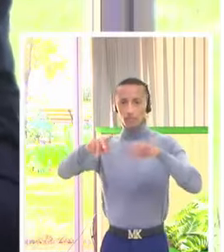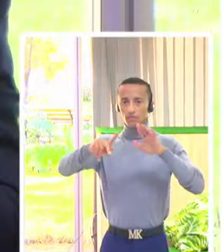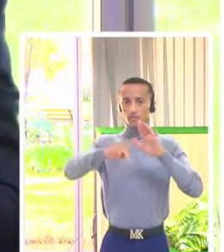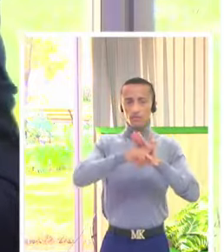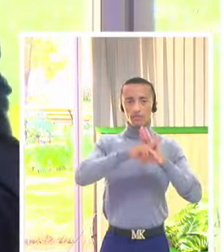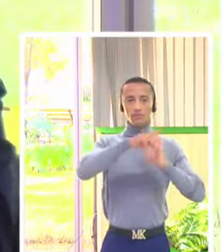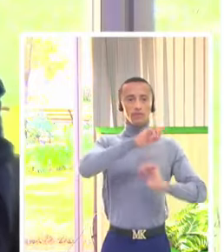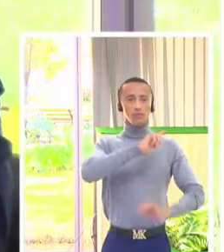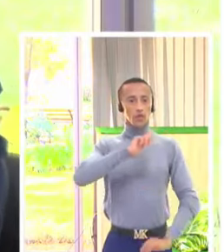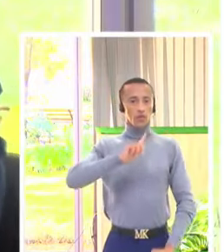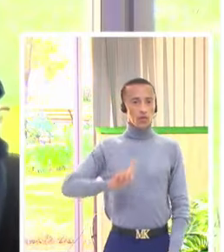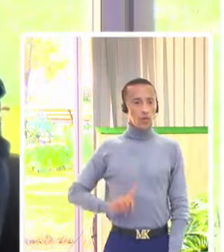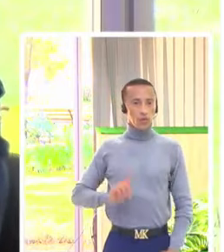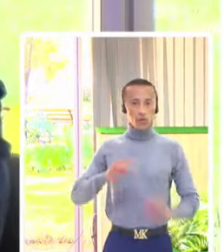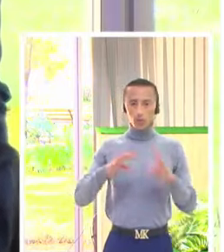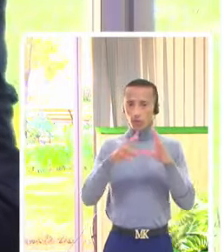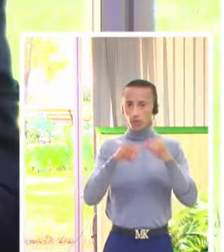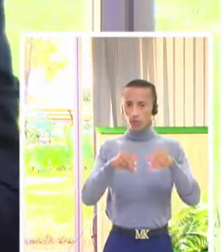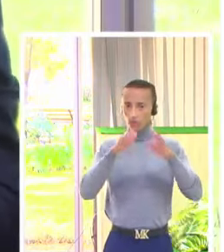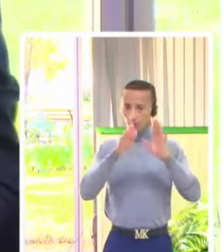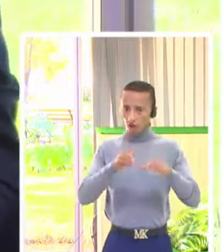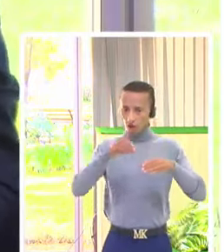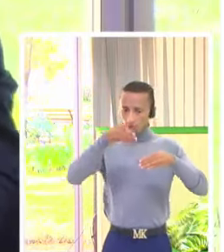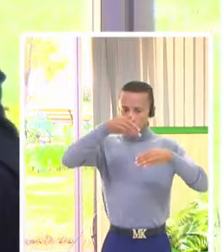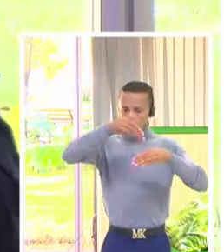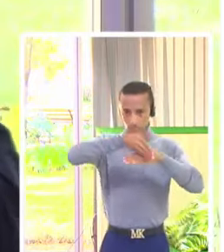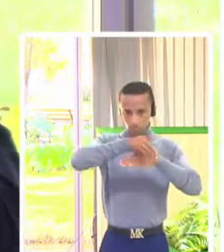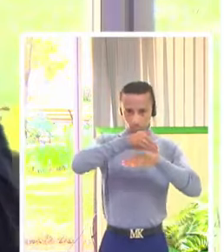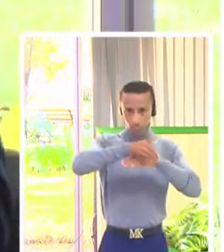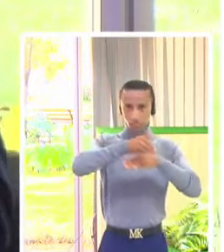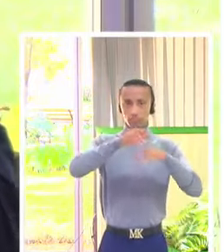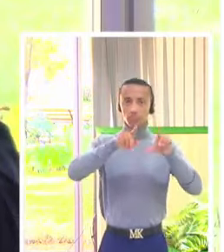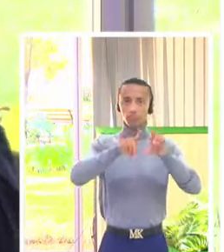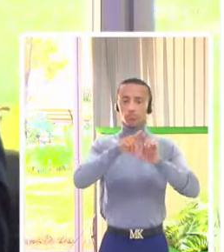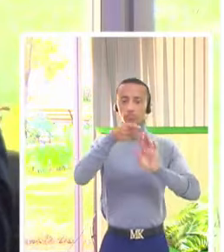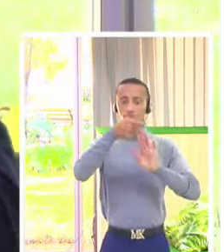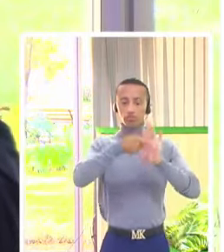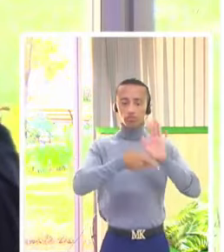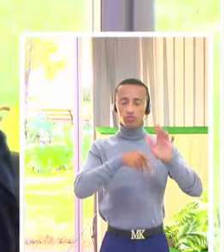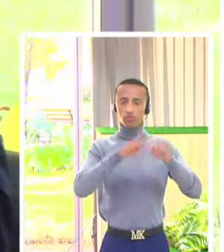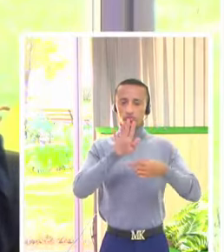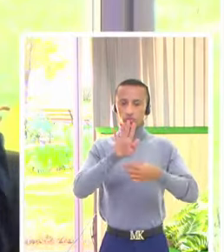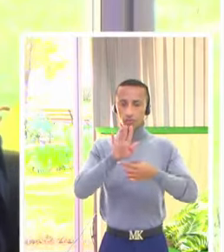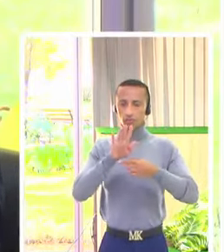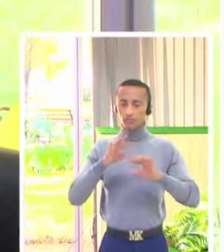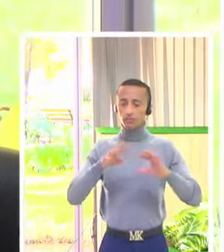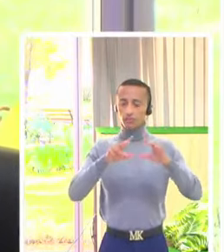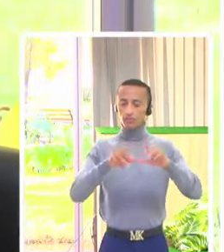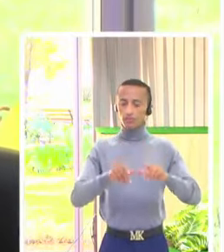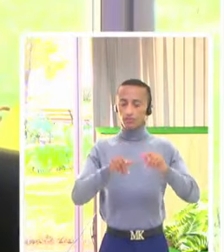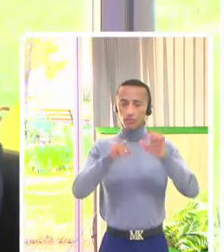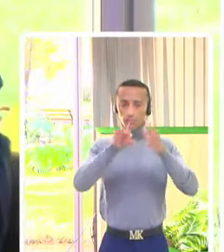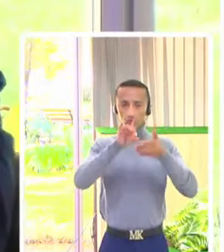said, this is a project that benefits everyone. You have to do a lot of political bargaining